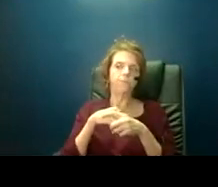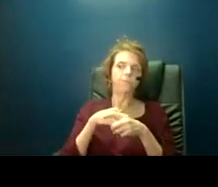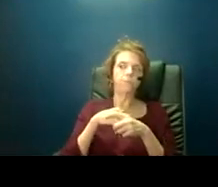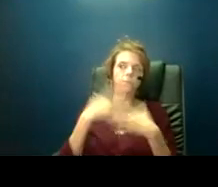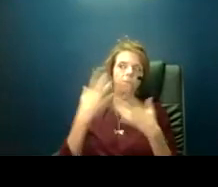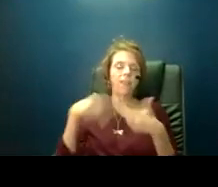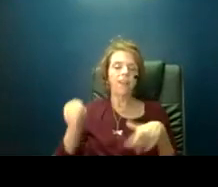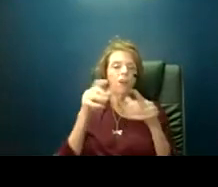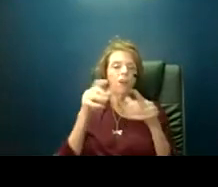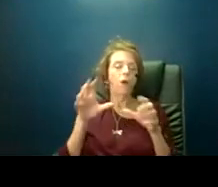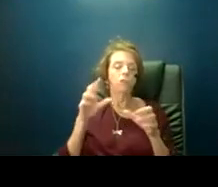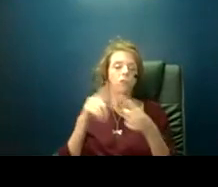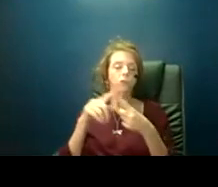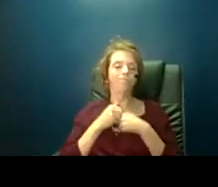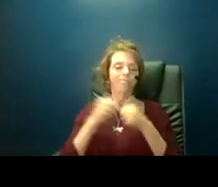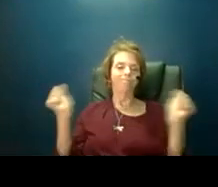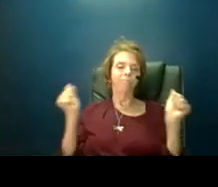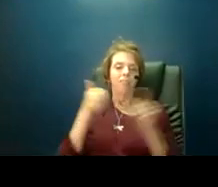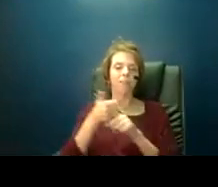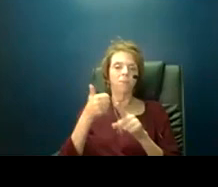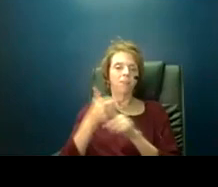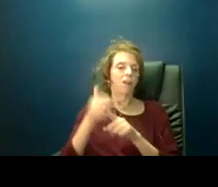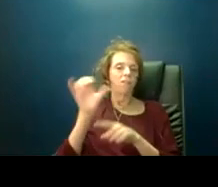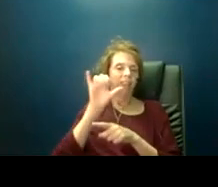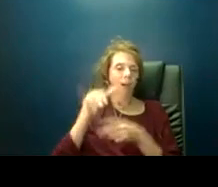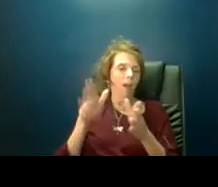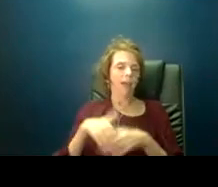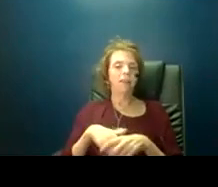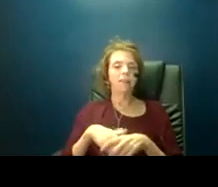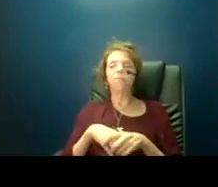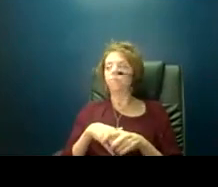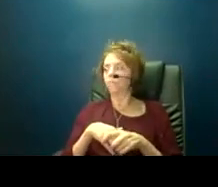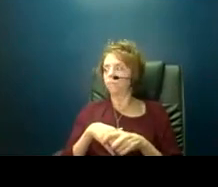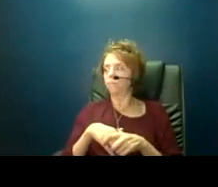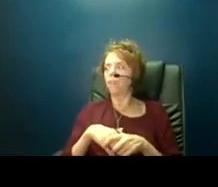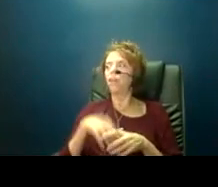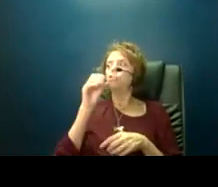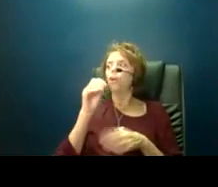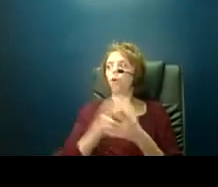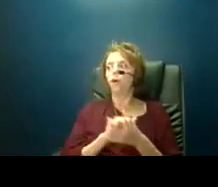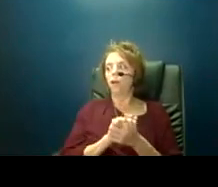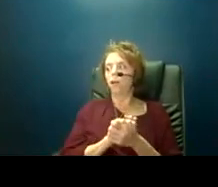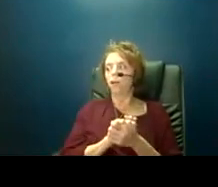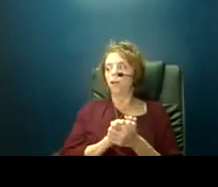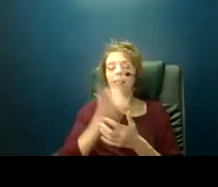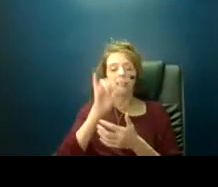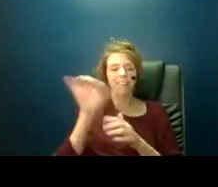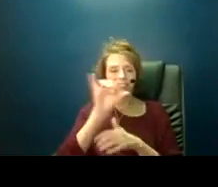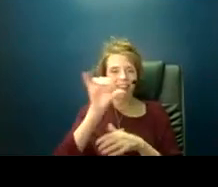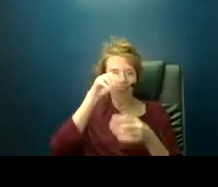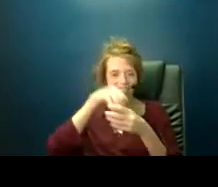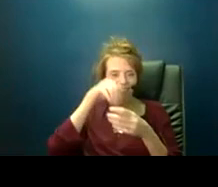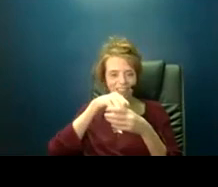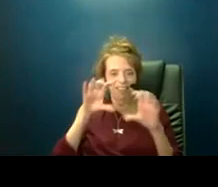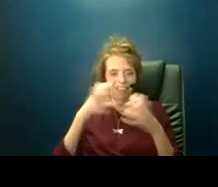they don't want to put themselves out there in that way. So that's analogous to the classroom, where